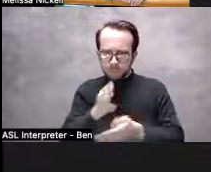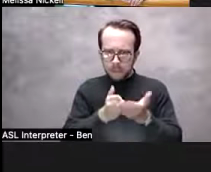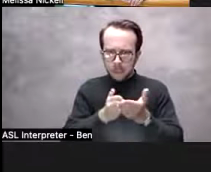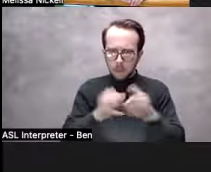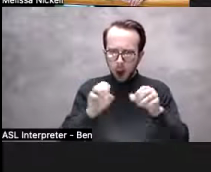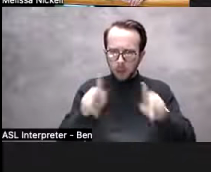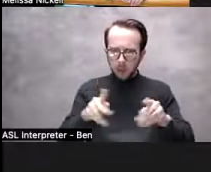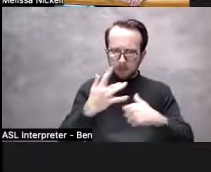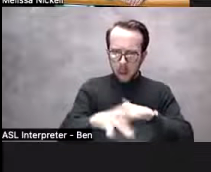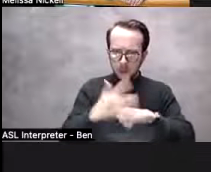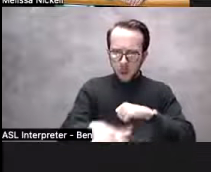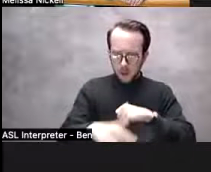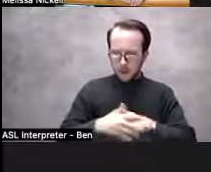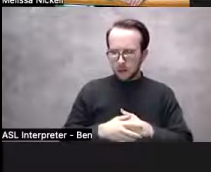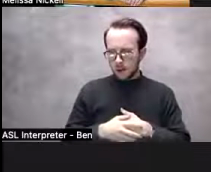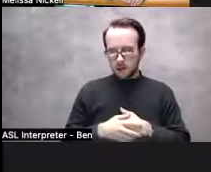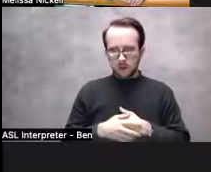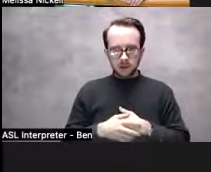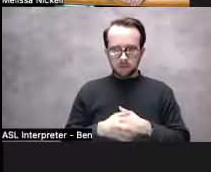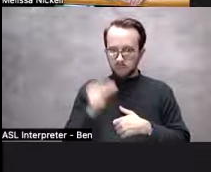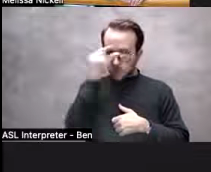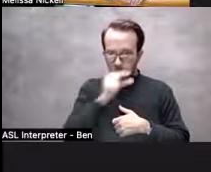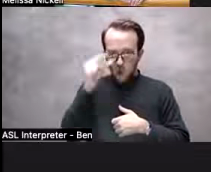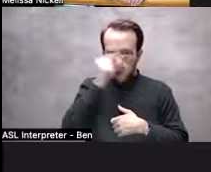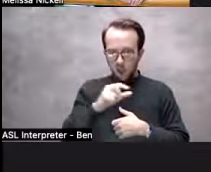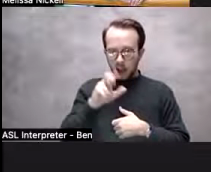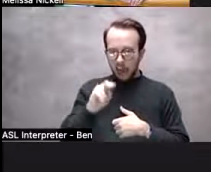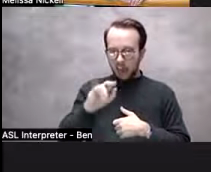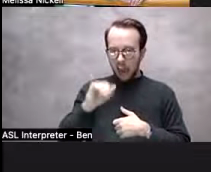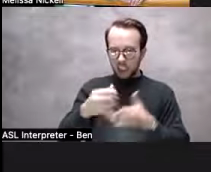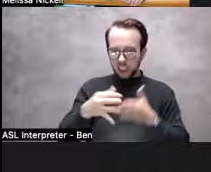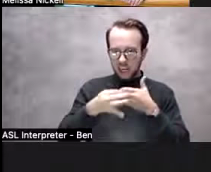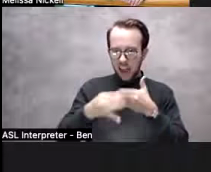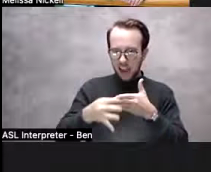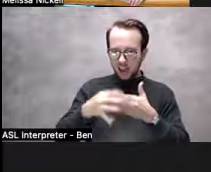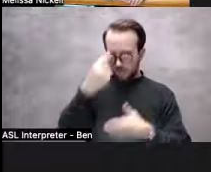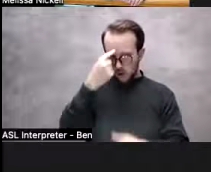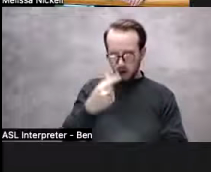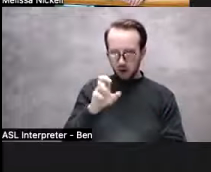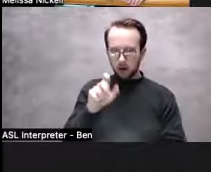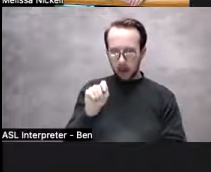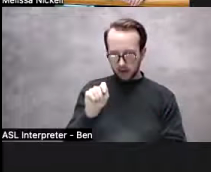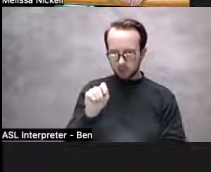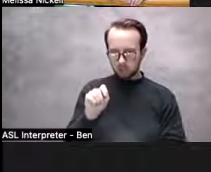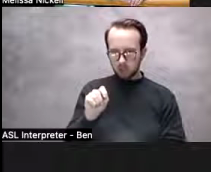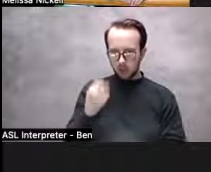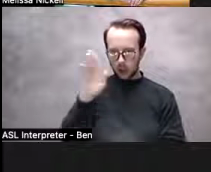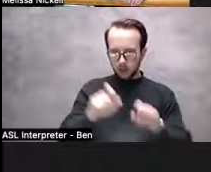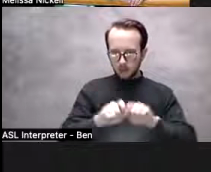is, if you just Google NIH Guide for Grants and Contracts, you'll come with this. But this